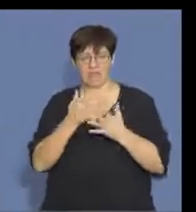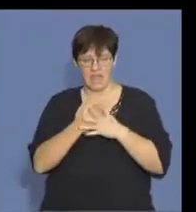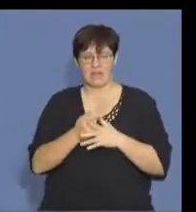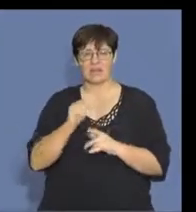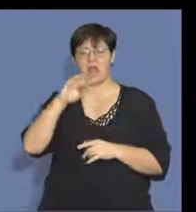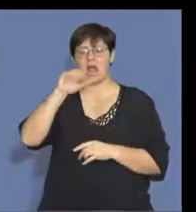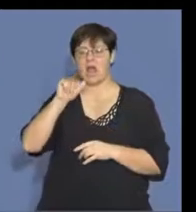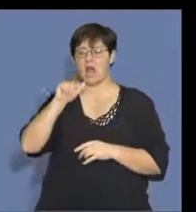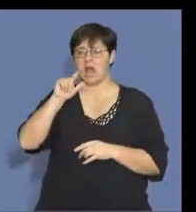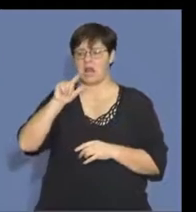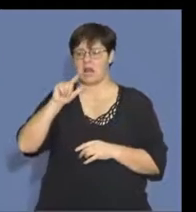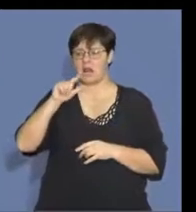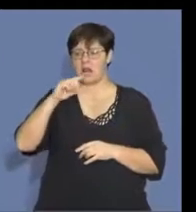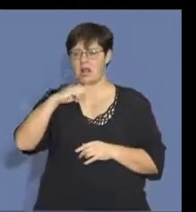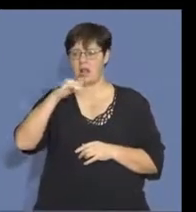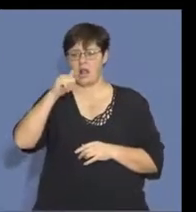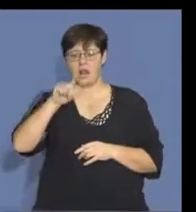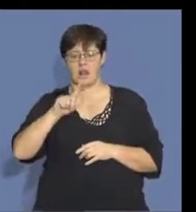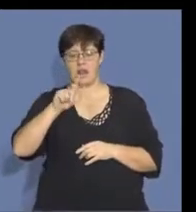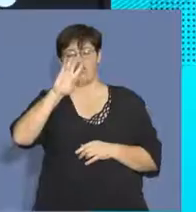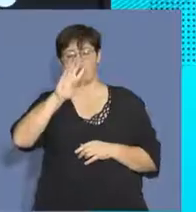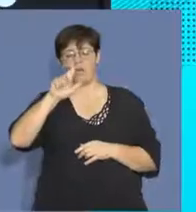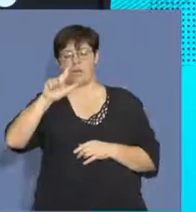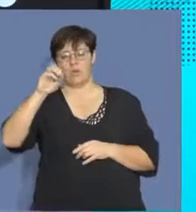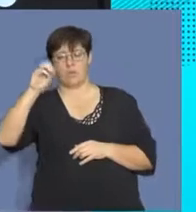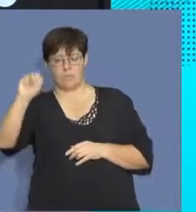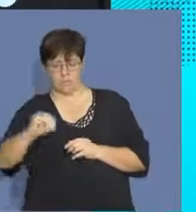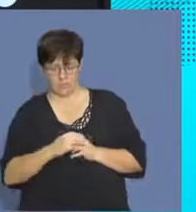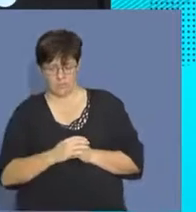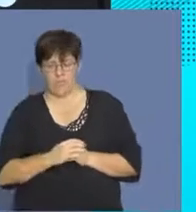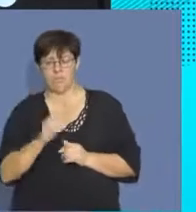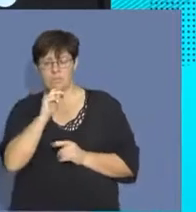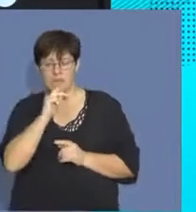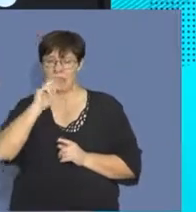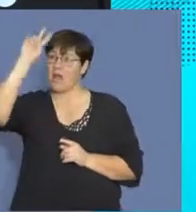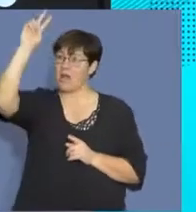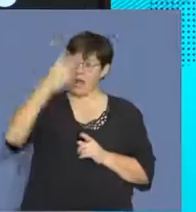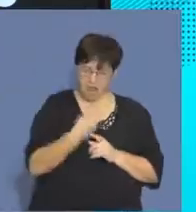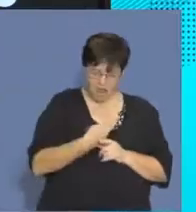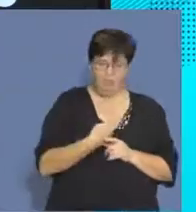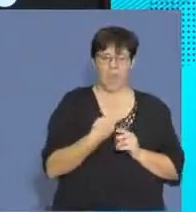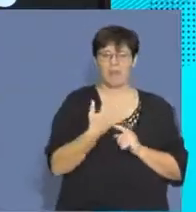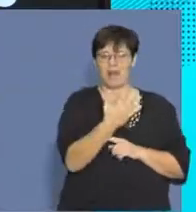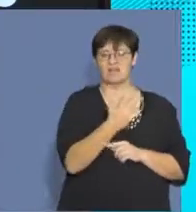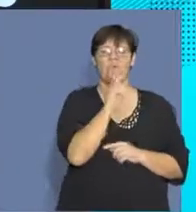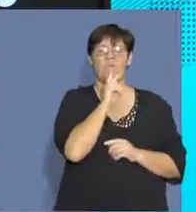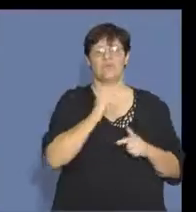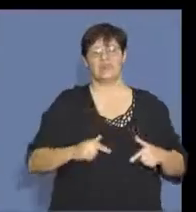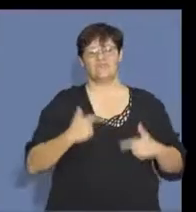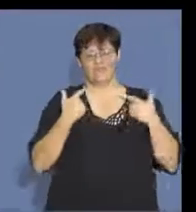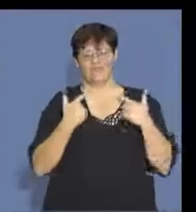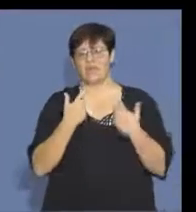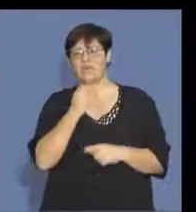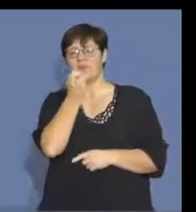called algal bloom. So again, algae are a type of photosynthetic plants that live in water that are able to use